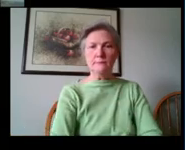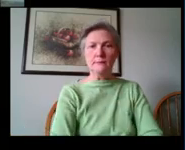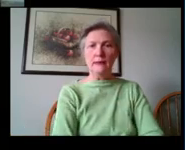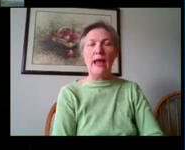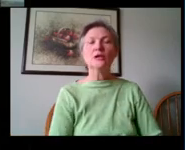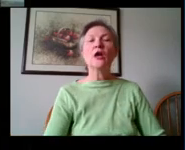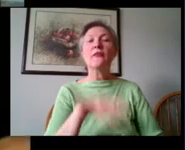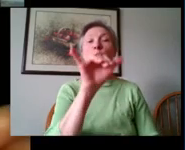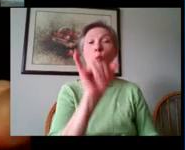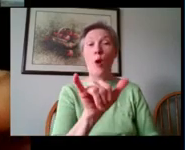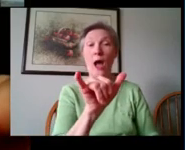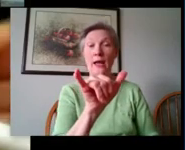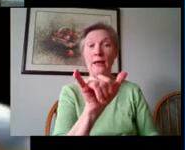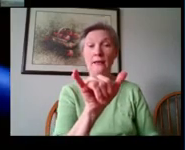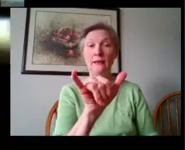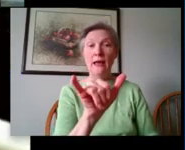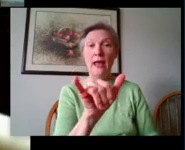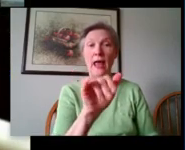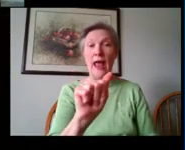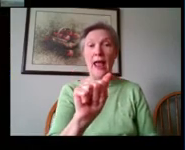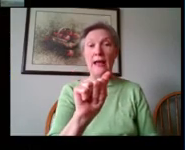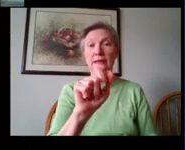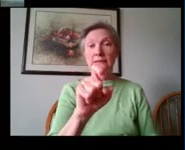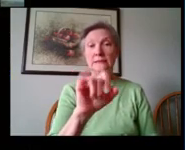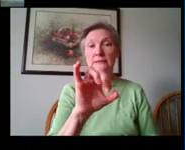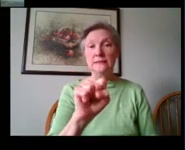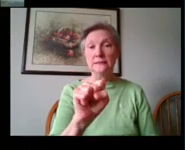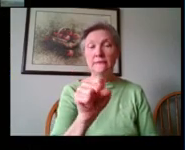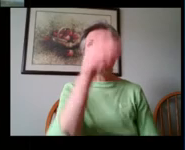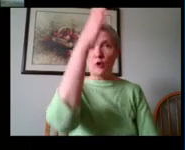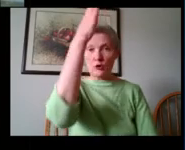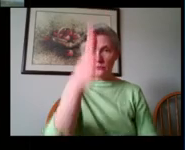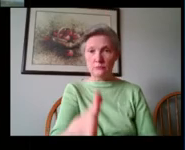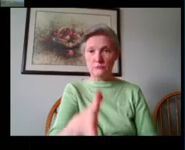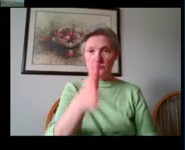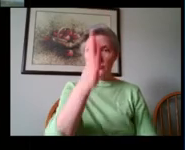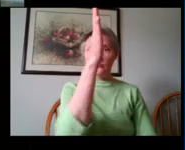And you've got your y-axis, which is vertical.